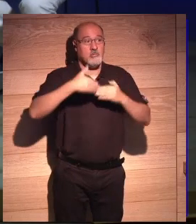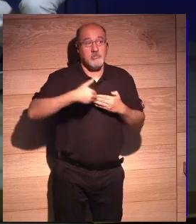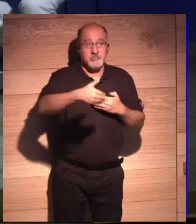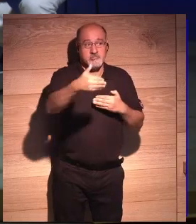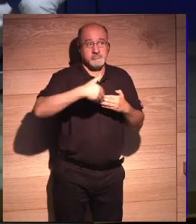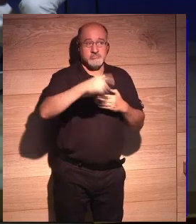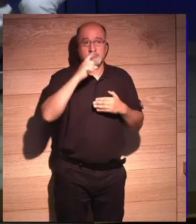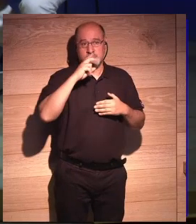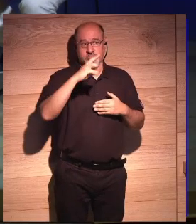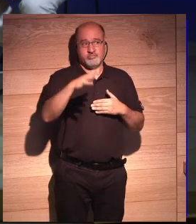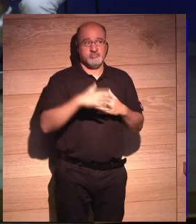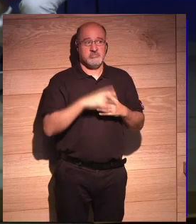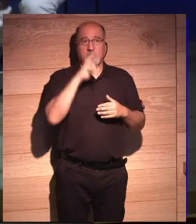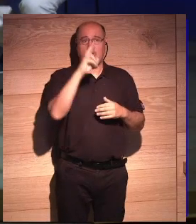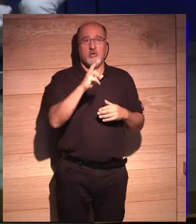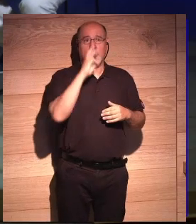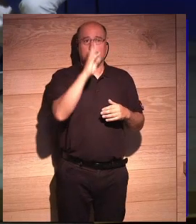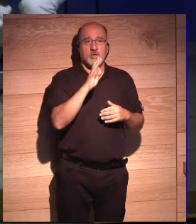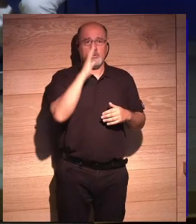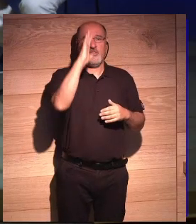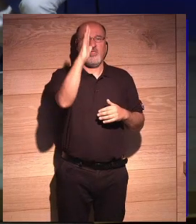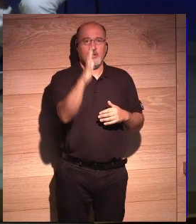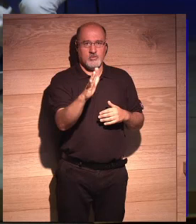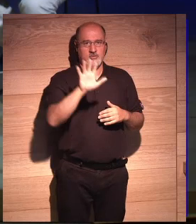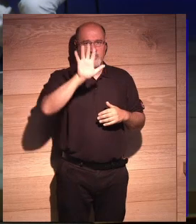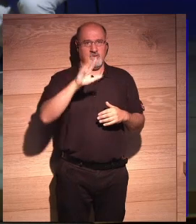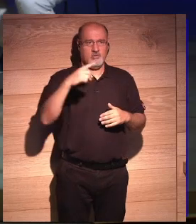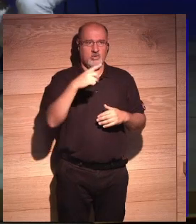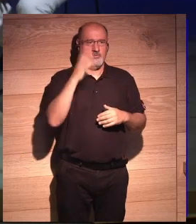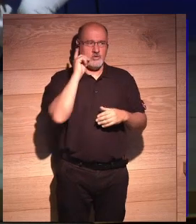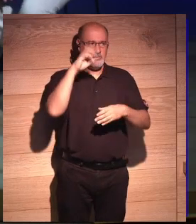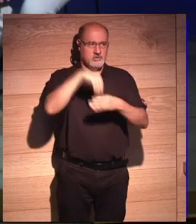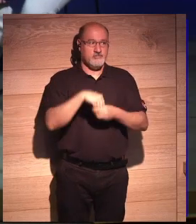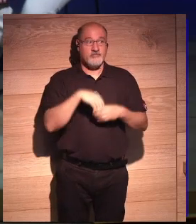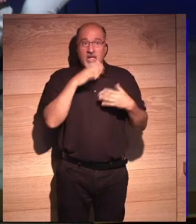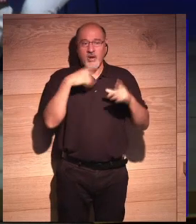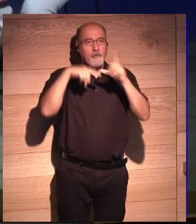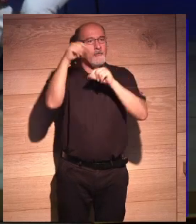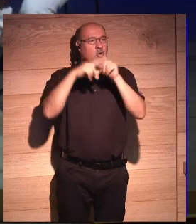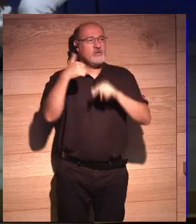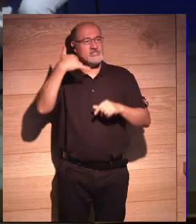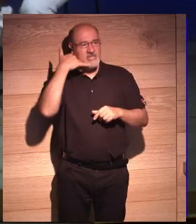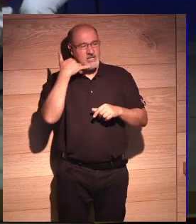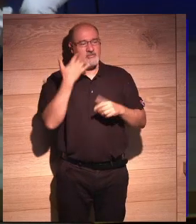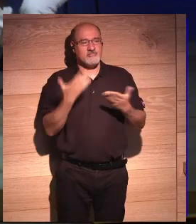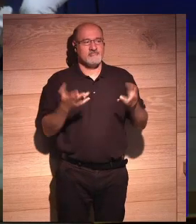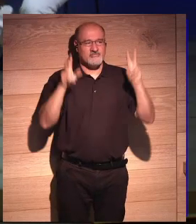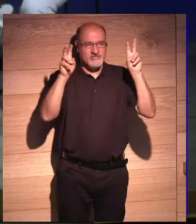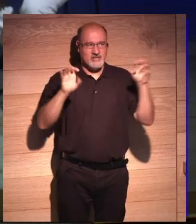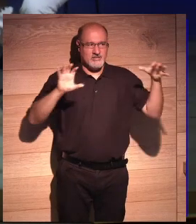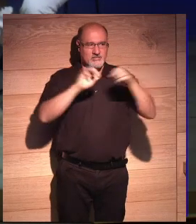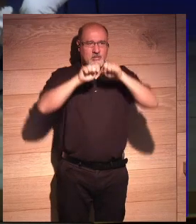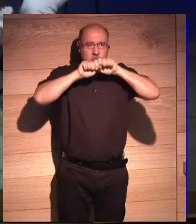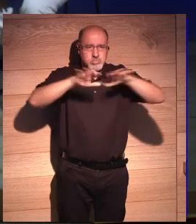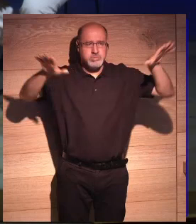to develop a lot more in order to be able to cater for the demands that are coming.